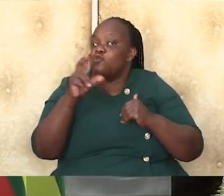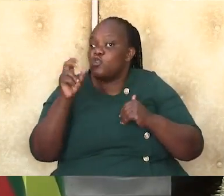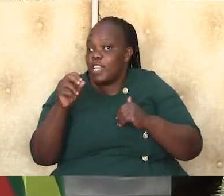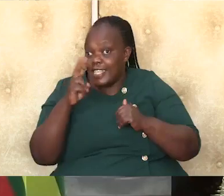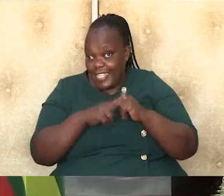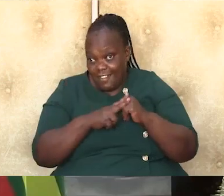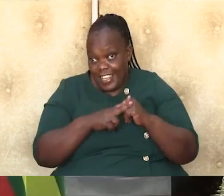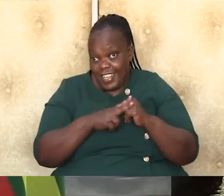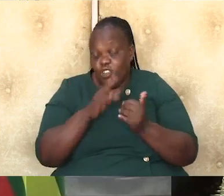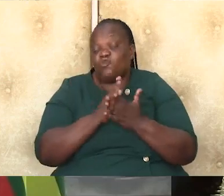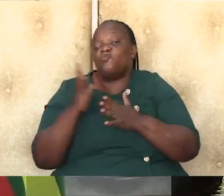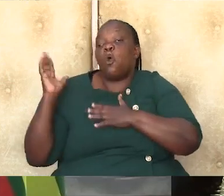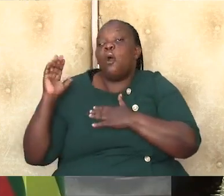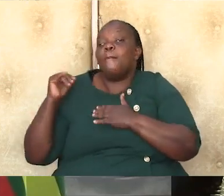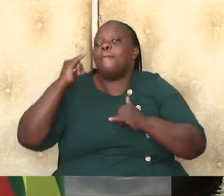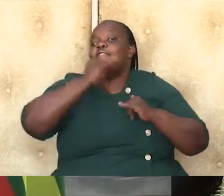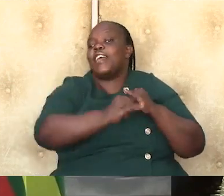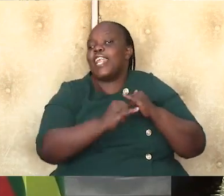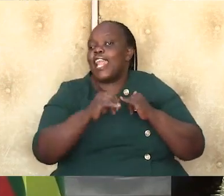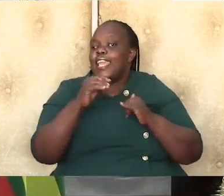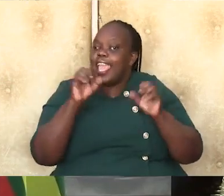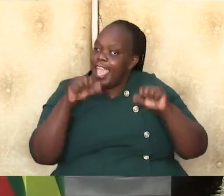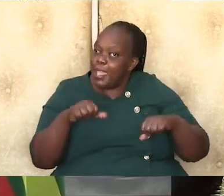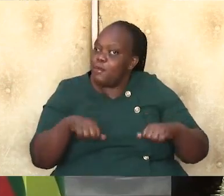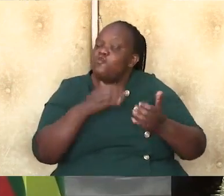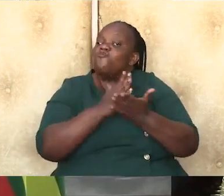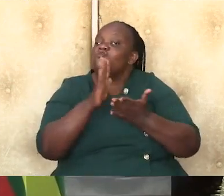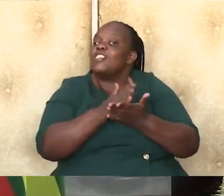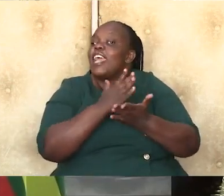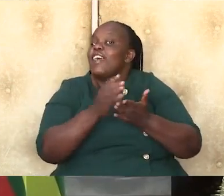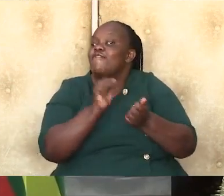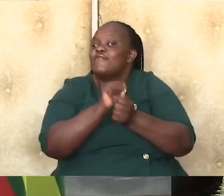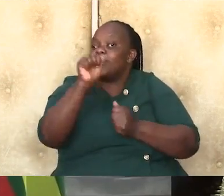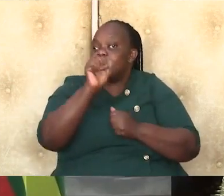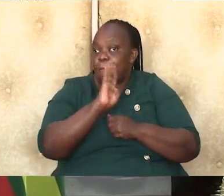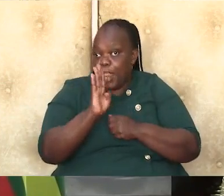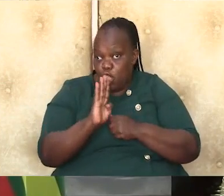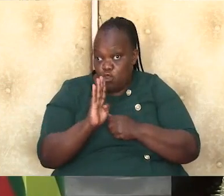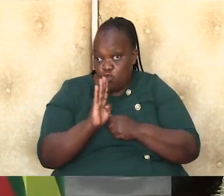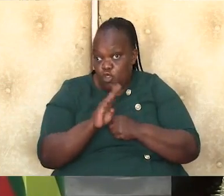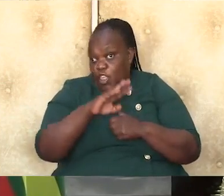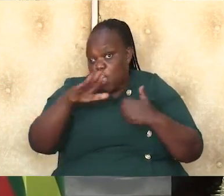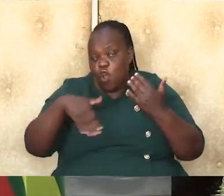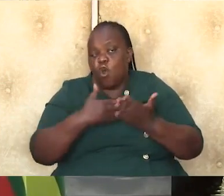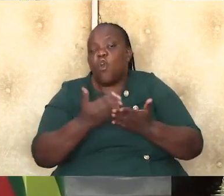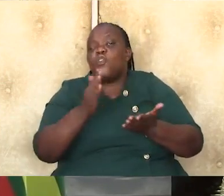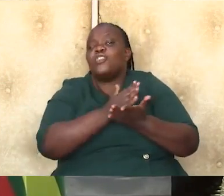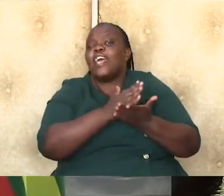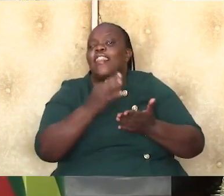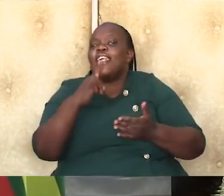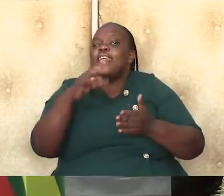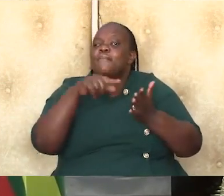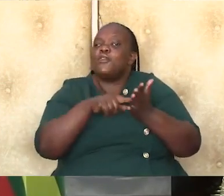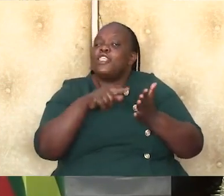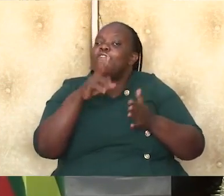and that we hope eventually we'll be able to disburse 15 billion, but currently the whole allocation stands at